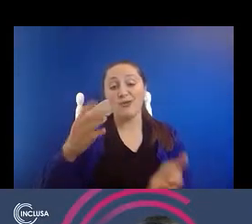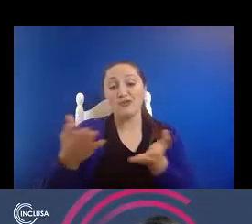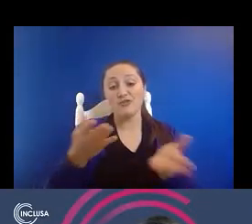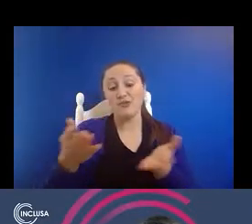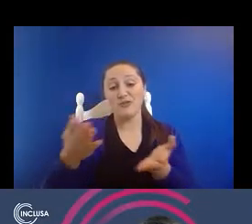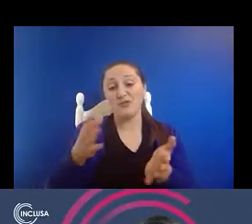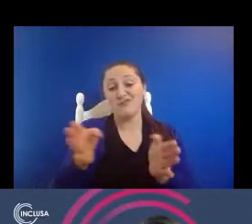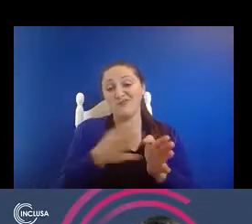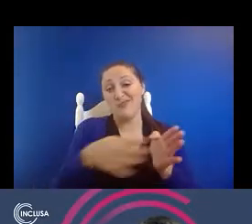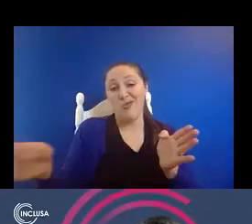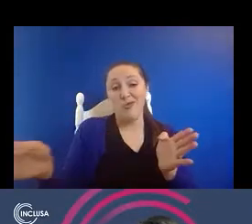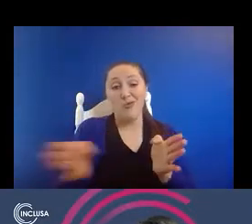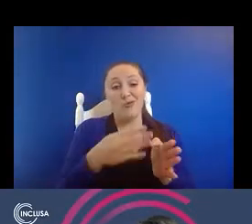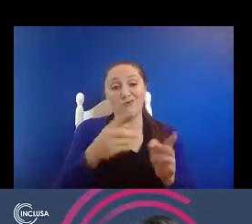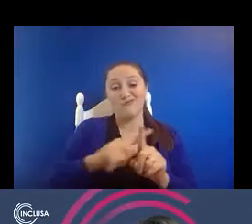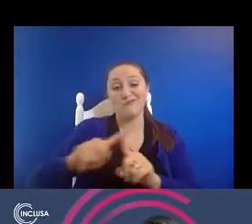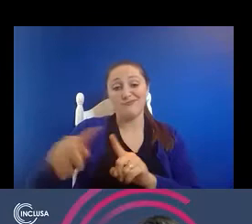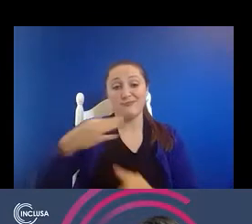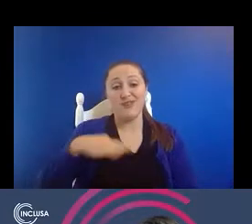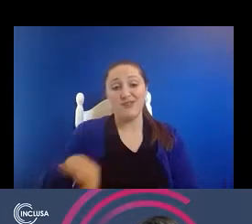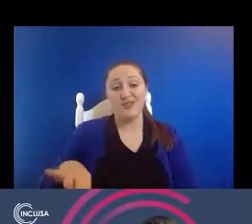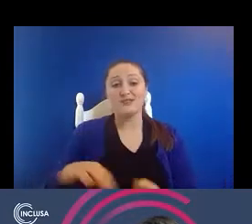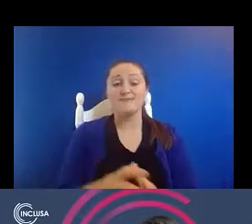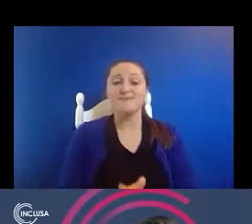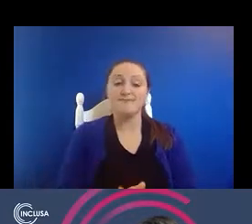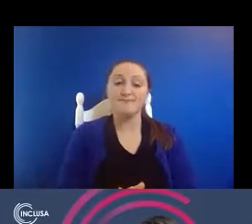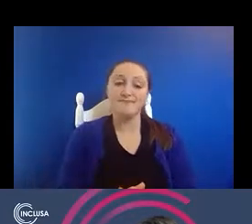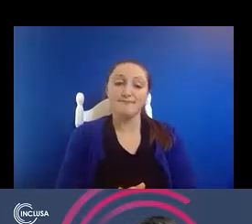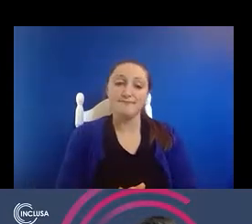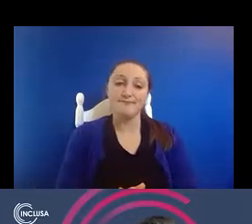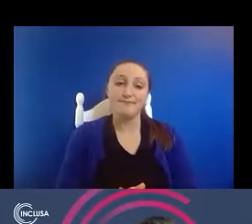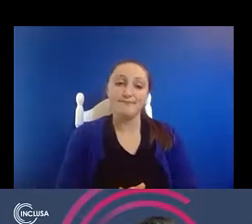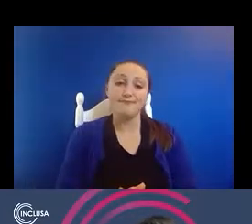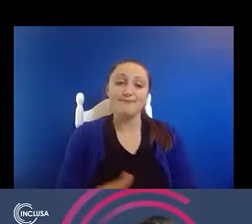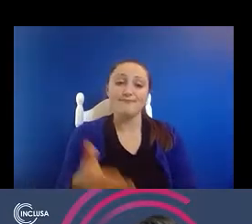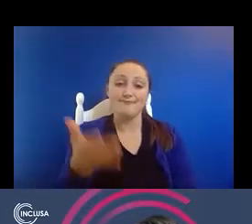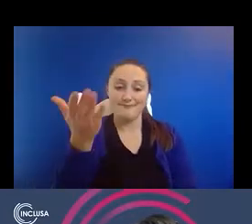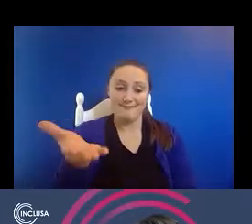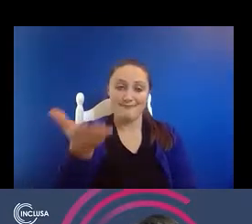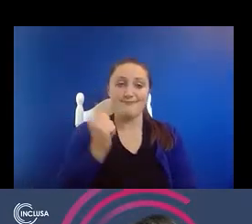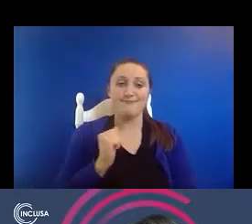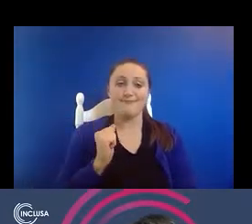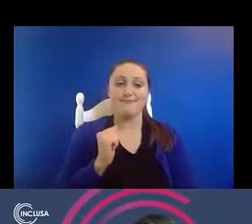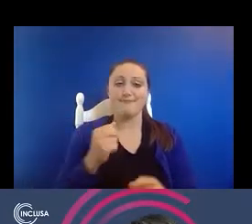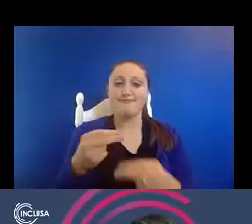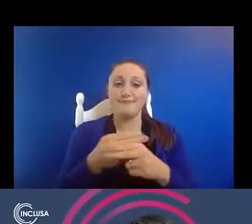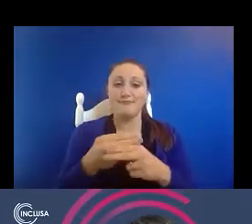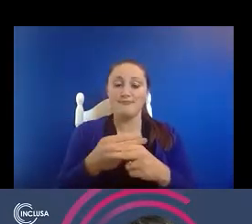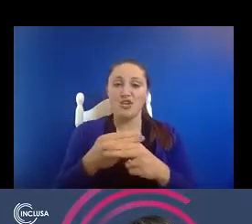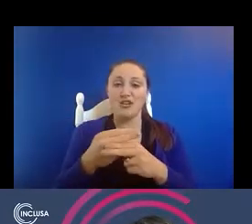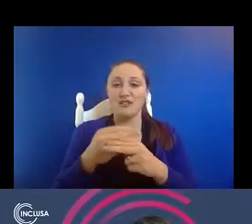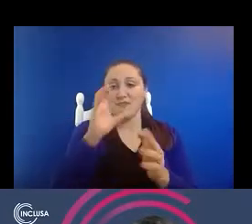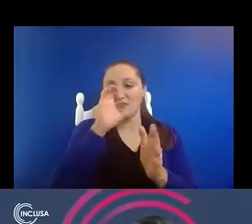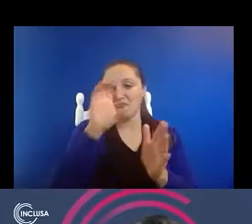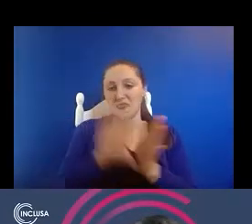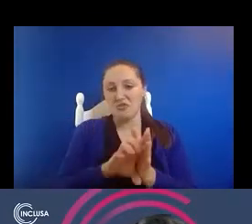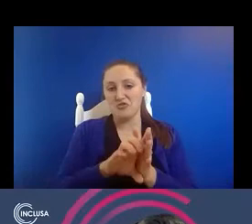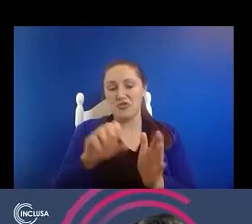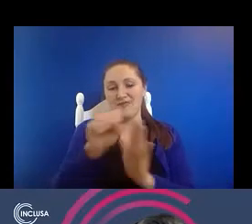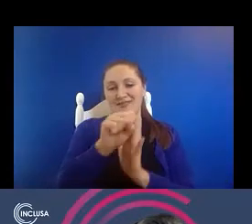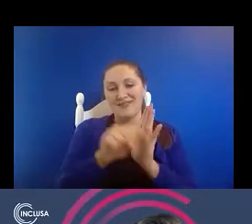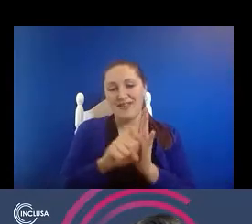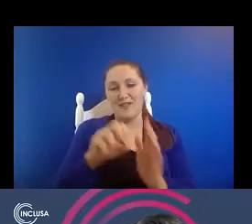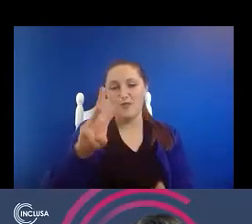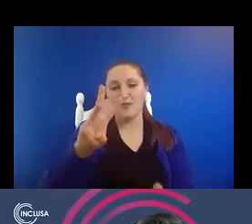benefit. Next slide. So this slide right here provides you a visual of the state of Wisconsin. All